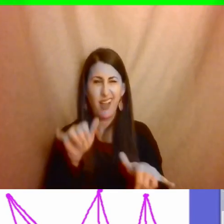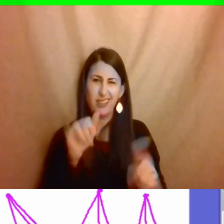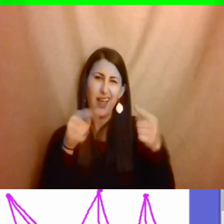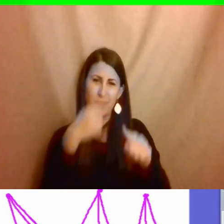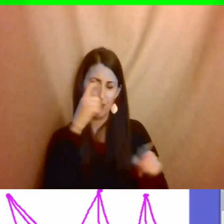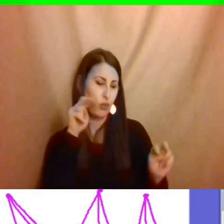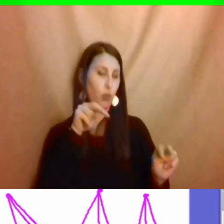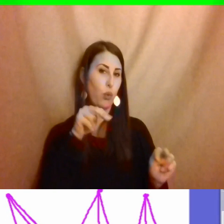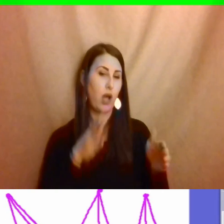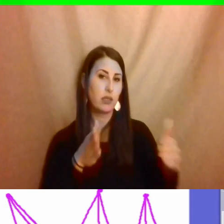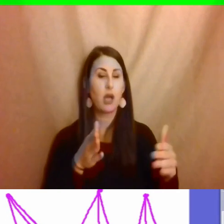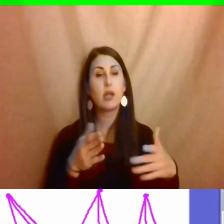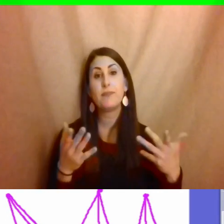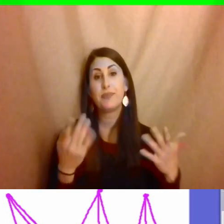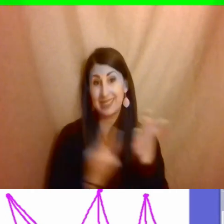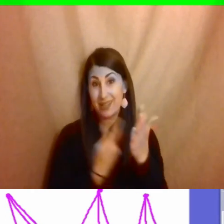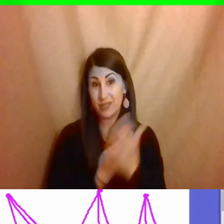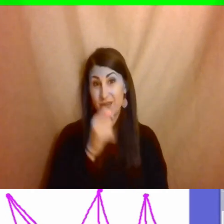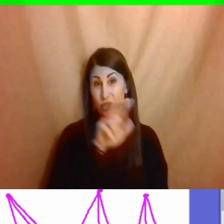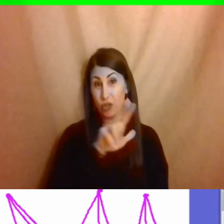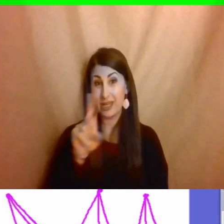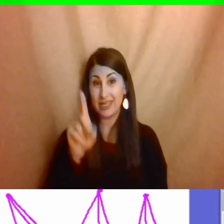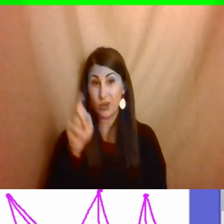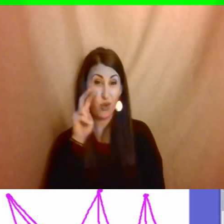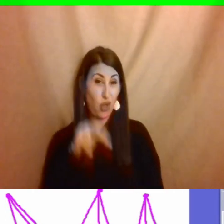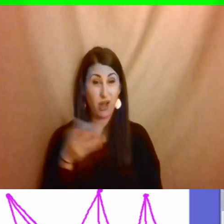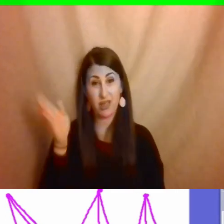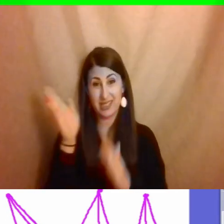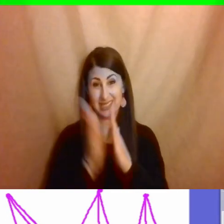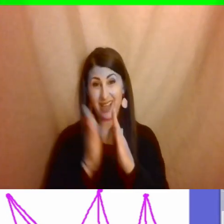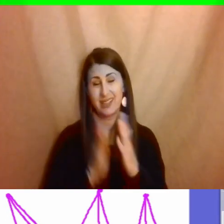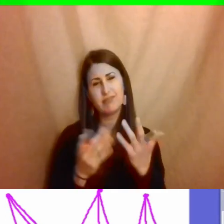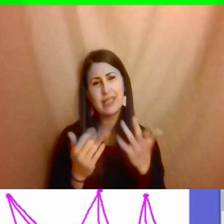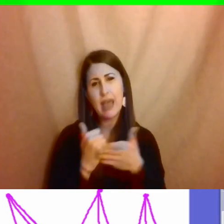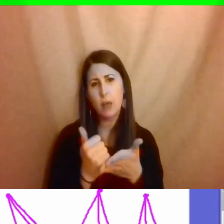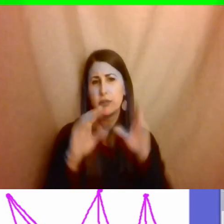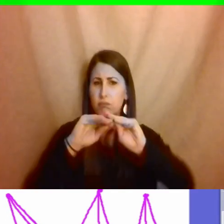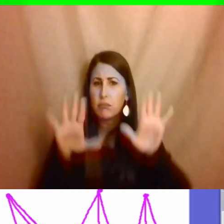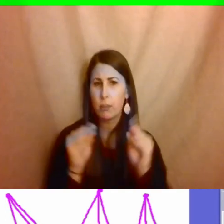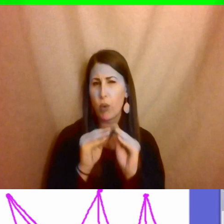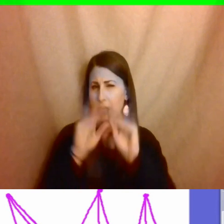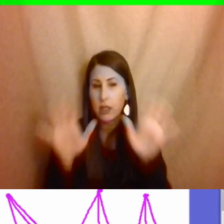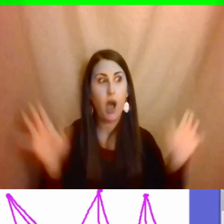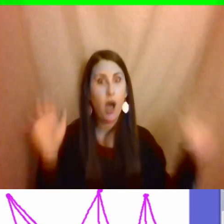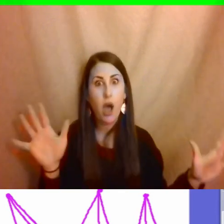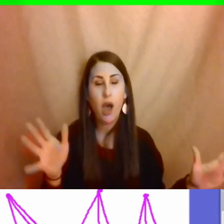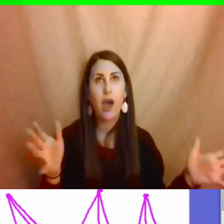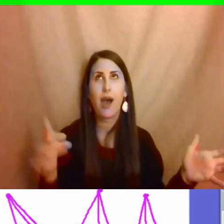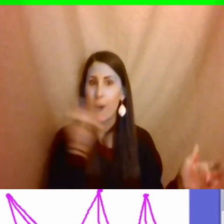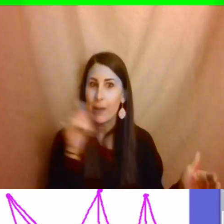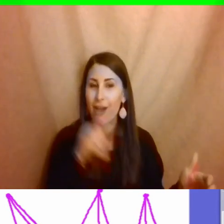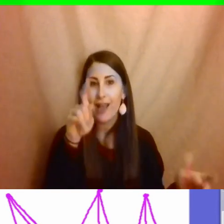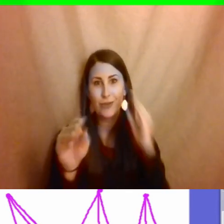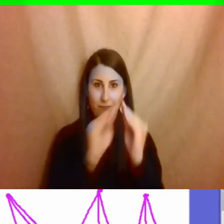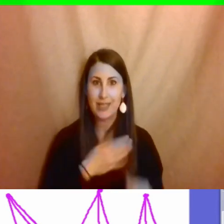When it's 3D, you gotta look at it from the side. That makes more sense. Oops. Oh my gosh. I need to calibrate this